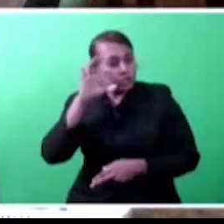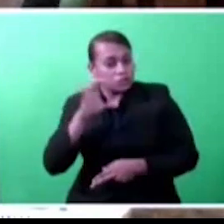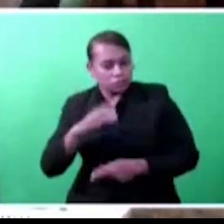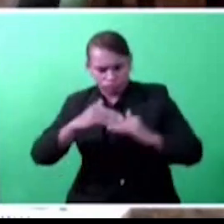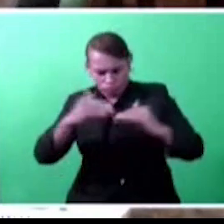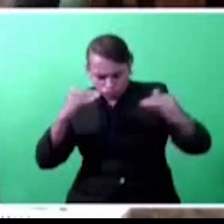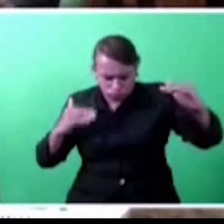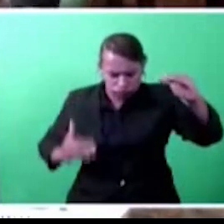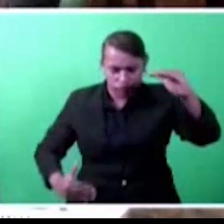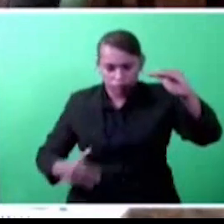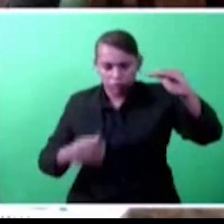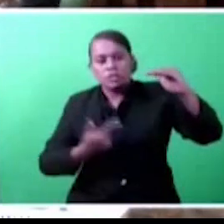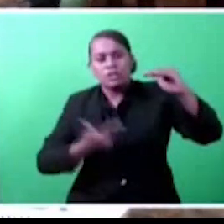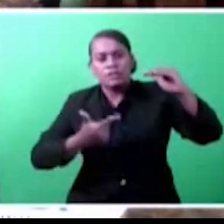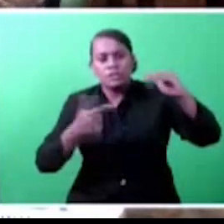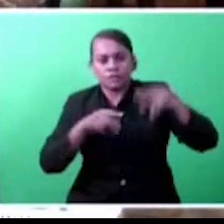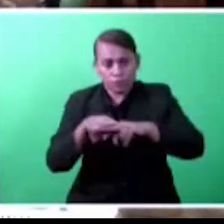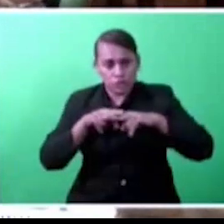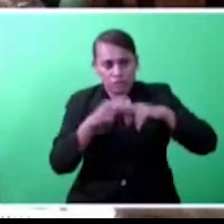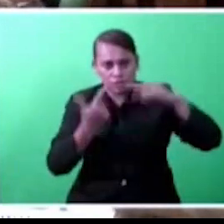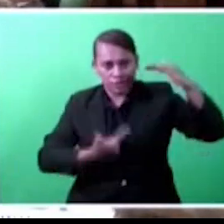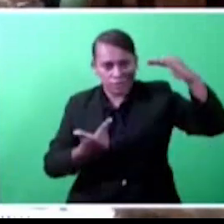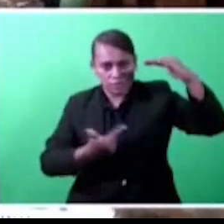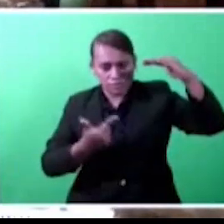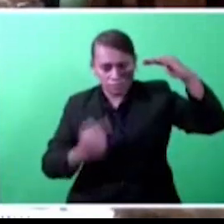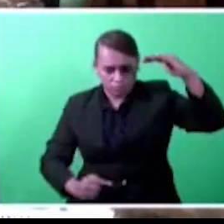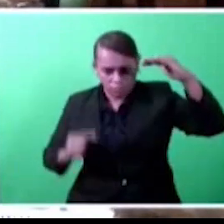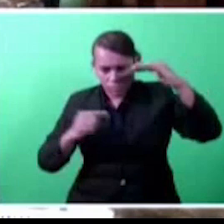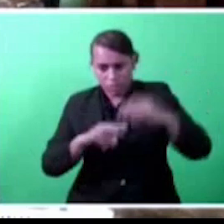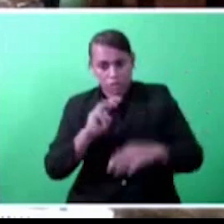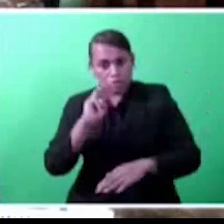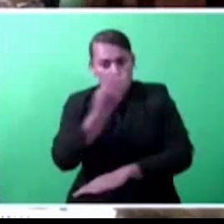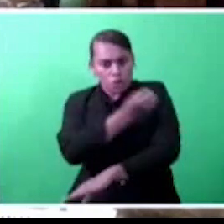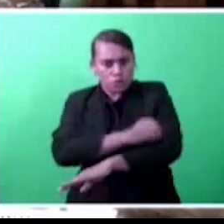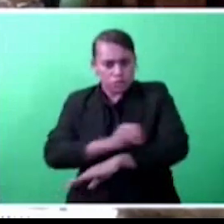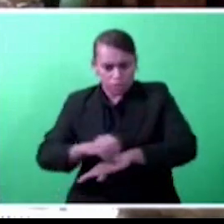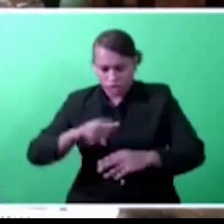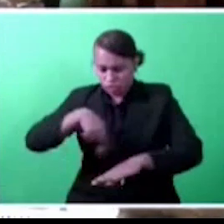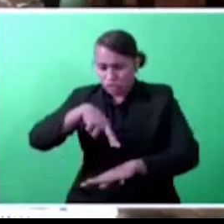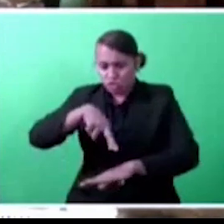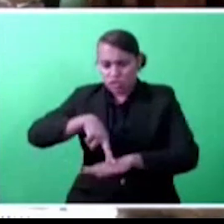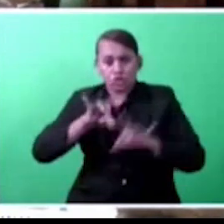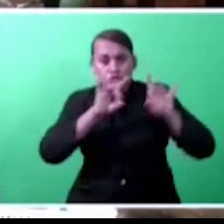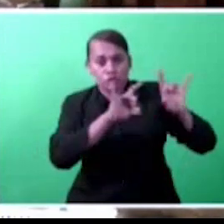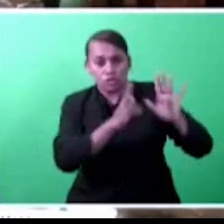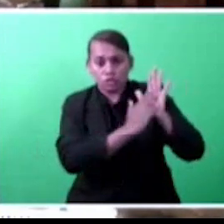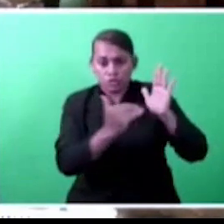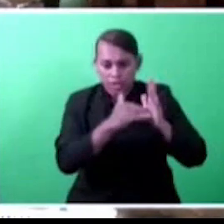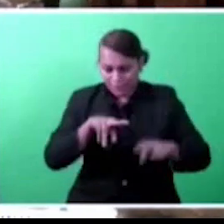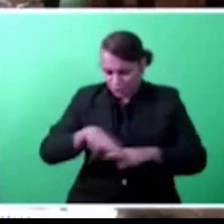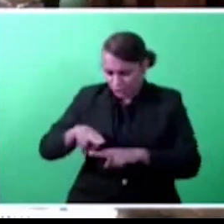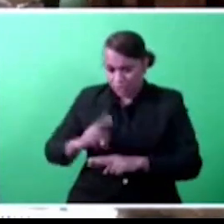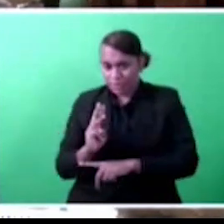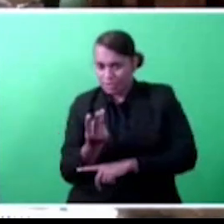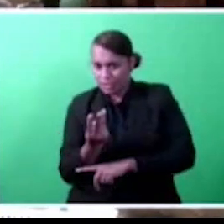Speaker, third out of the 14 countries in the Oceania region, only behind Australia and New Zealand, Mr. Speaker, And